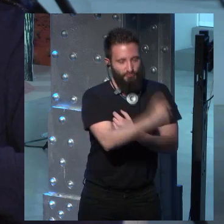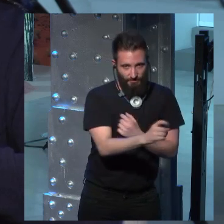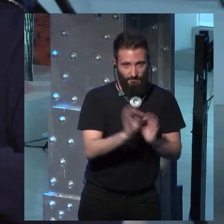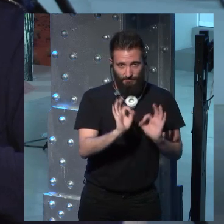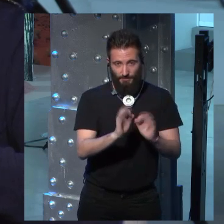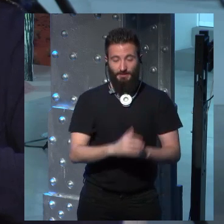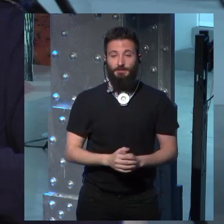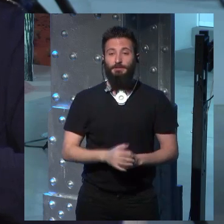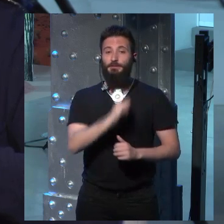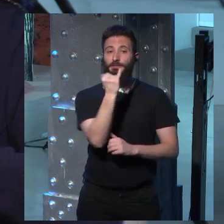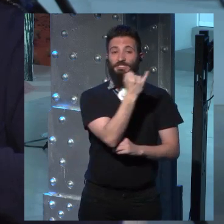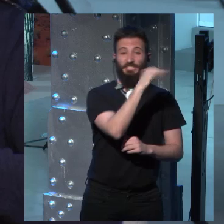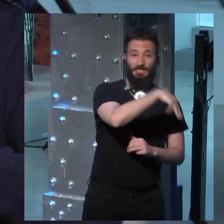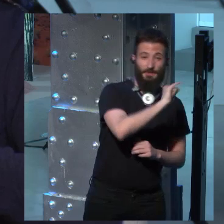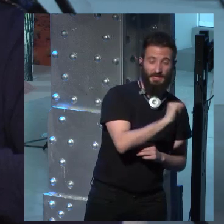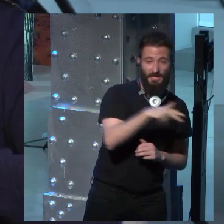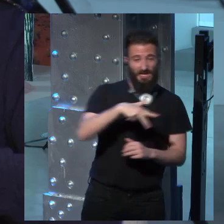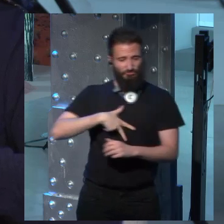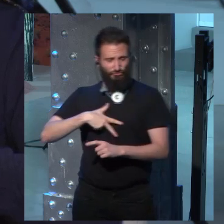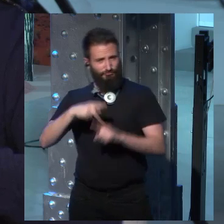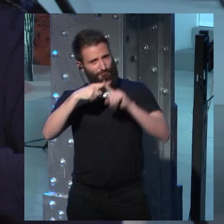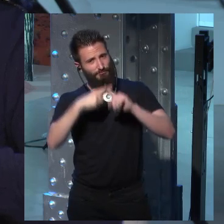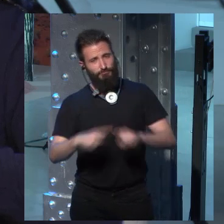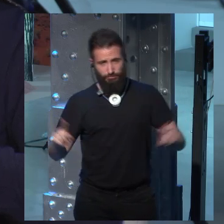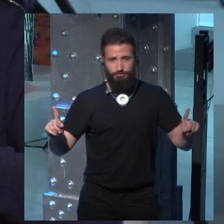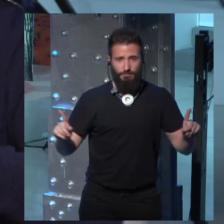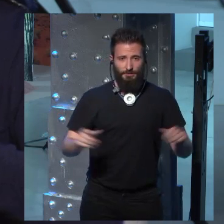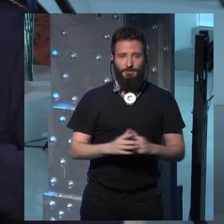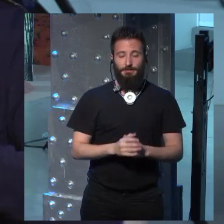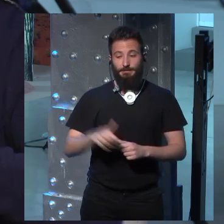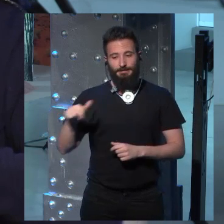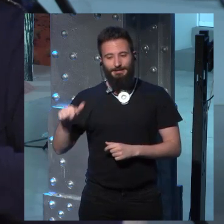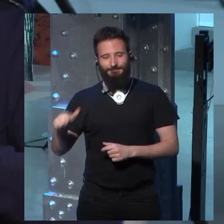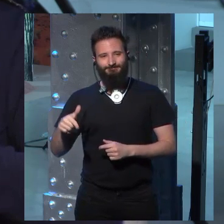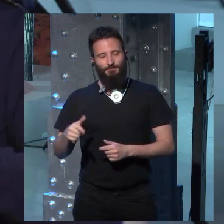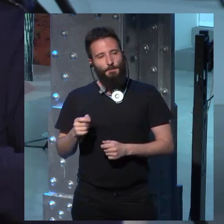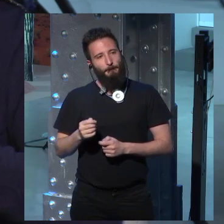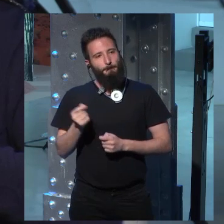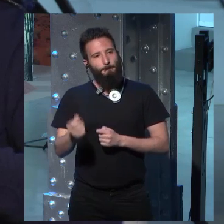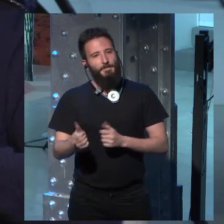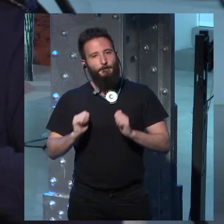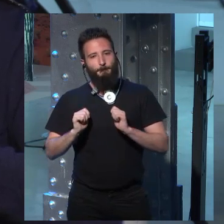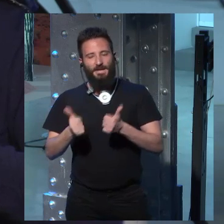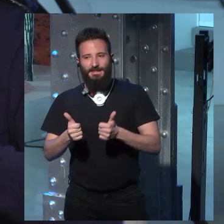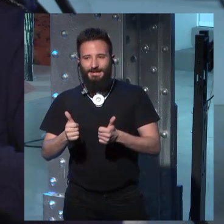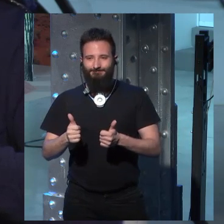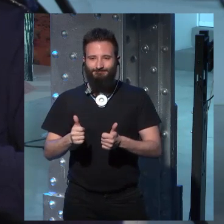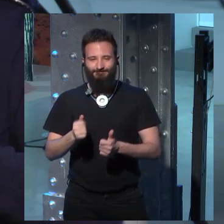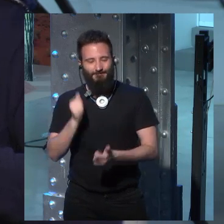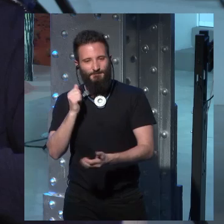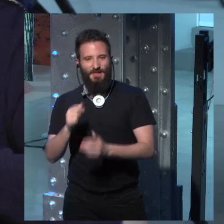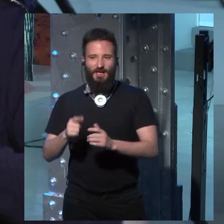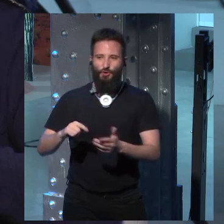two, is that this character begins to make conscious choices to hurt other people for his own benefit, and he